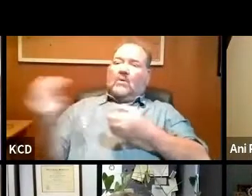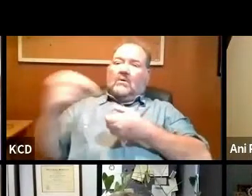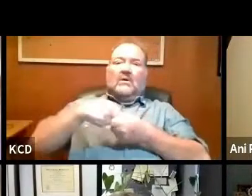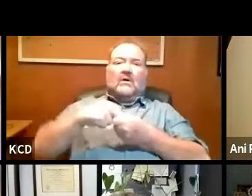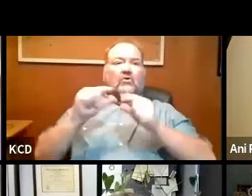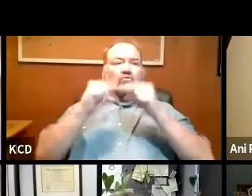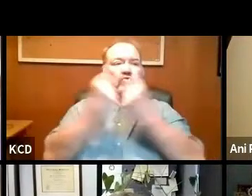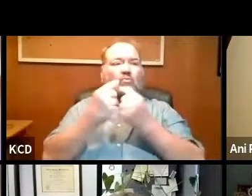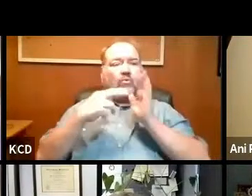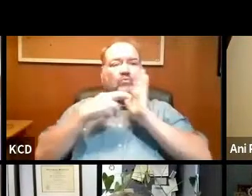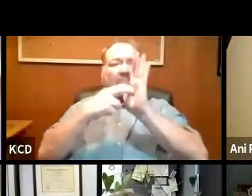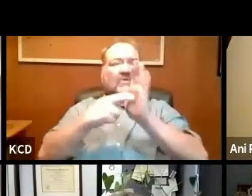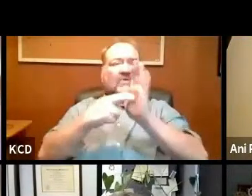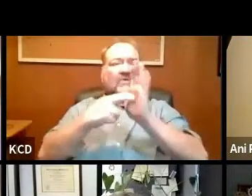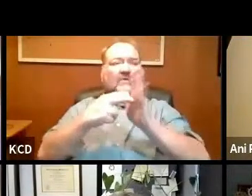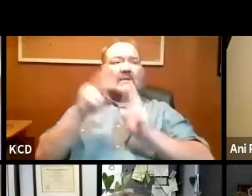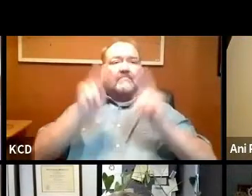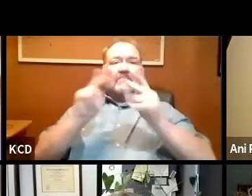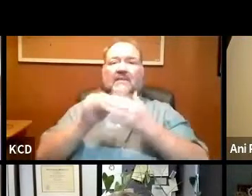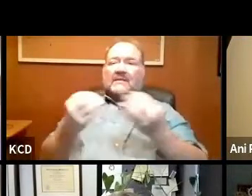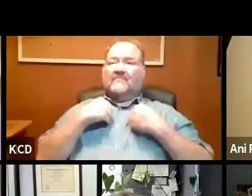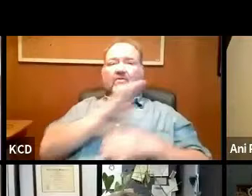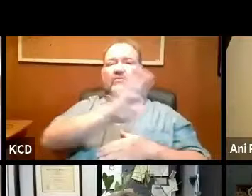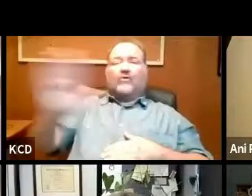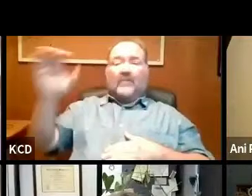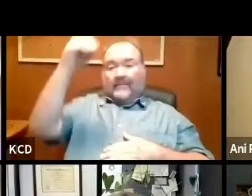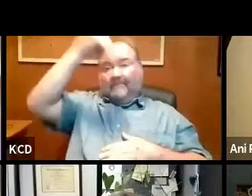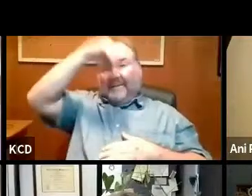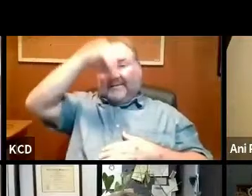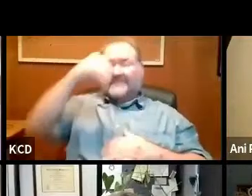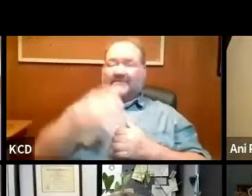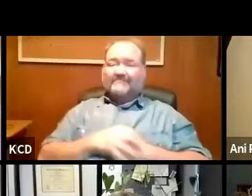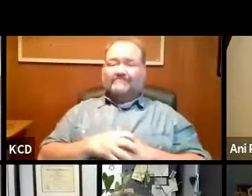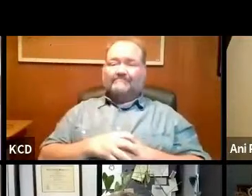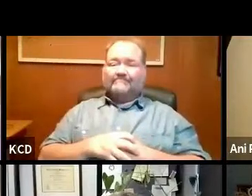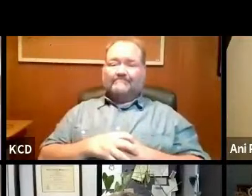those people that are giving us their opinions.